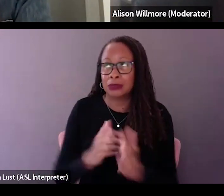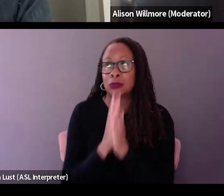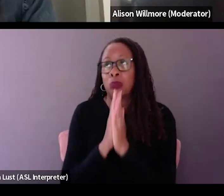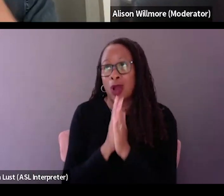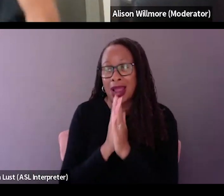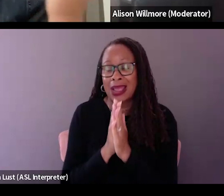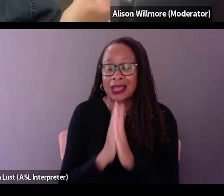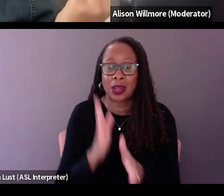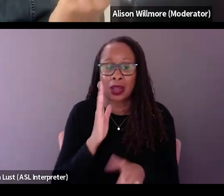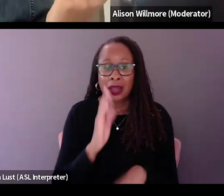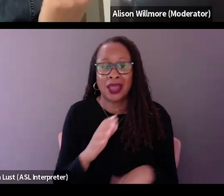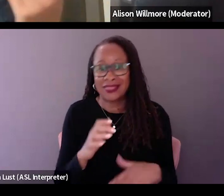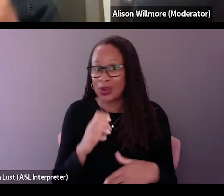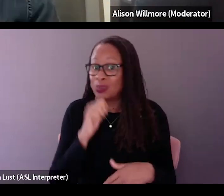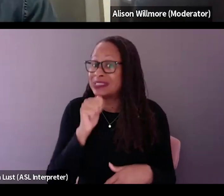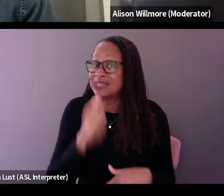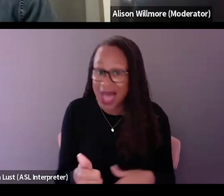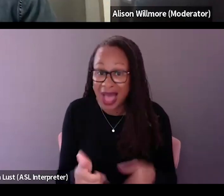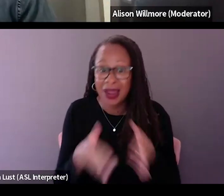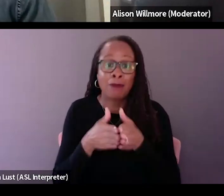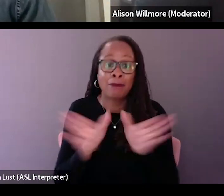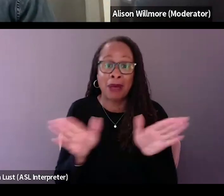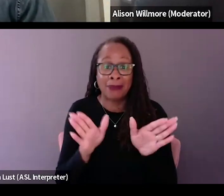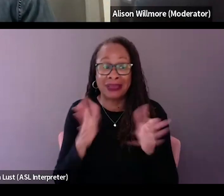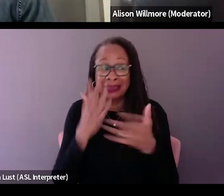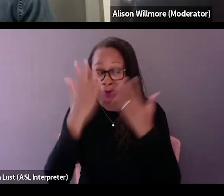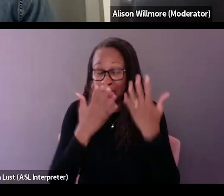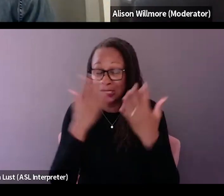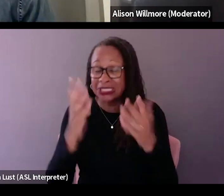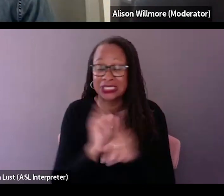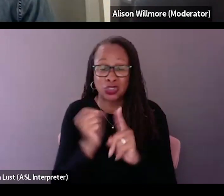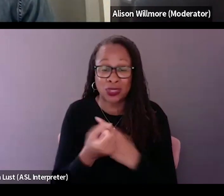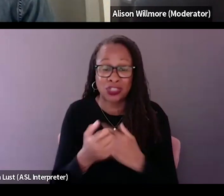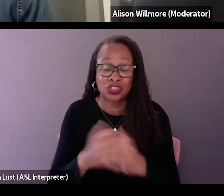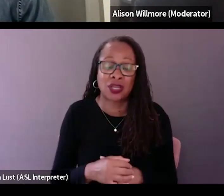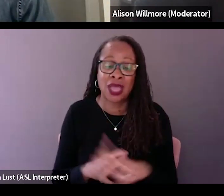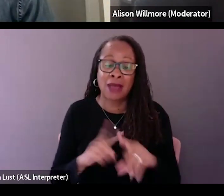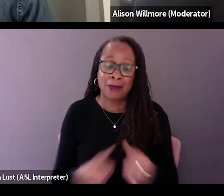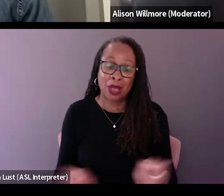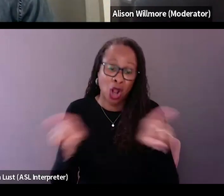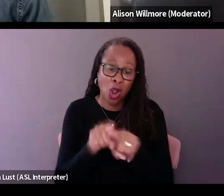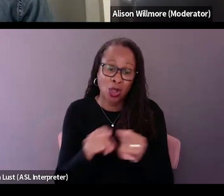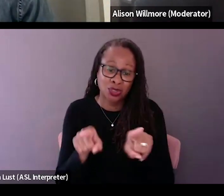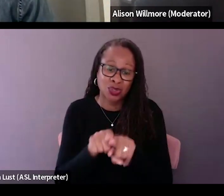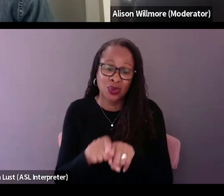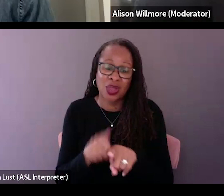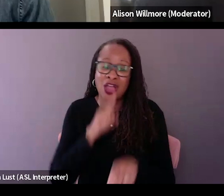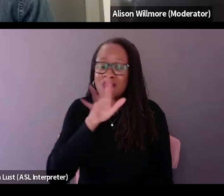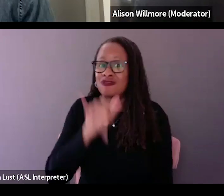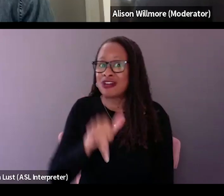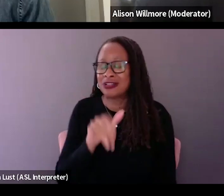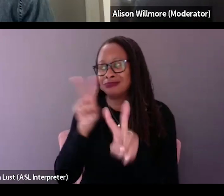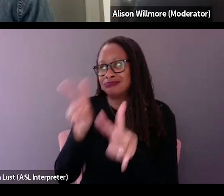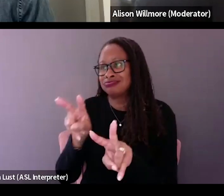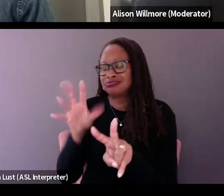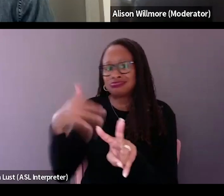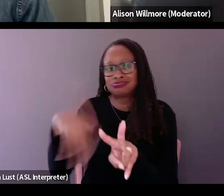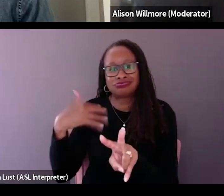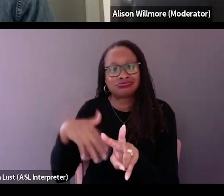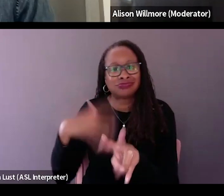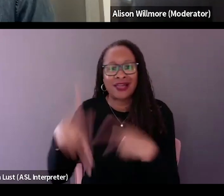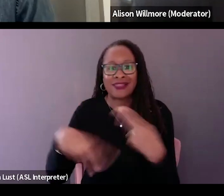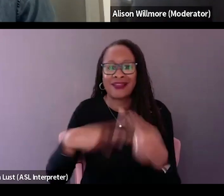way, but also really admiring that type of bravery that,